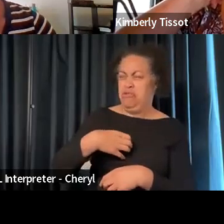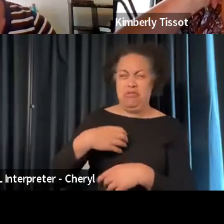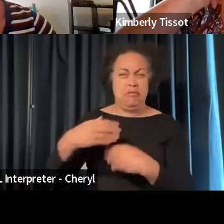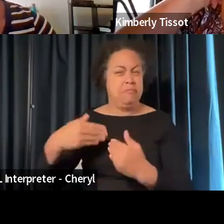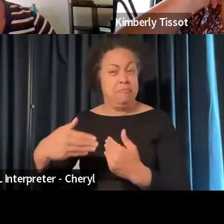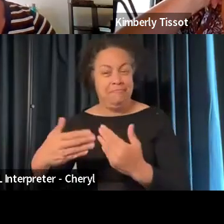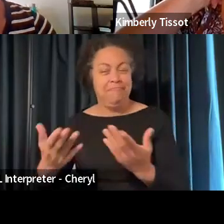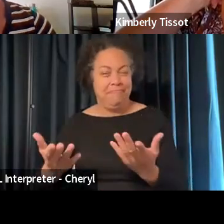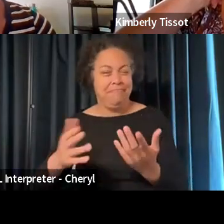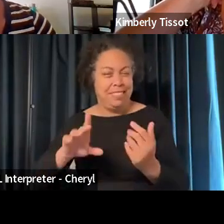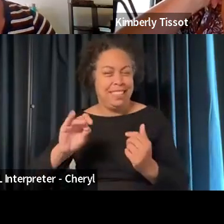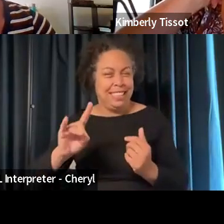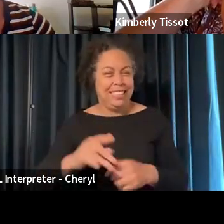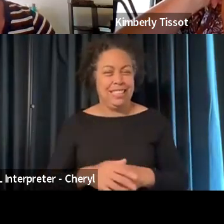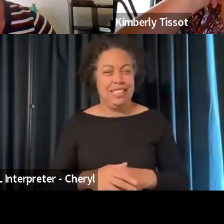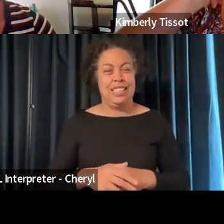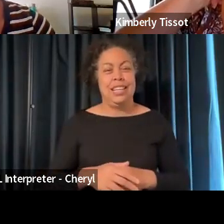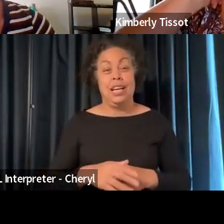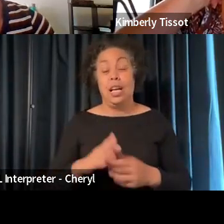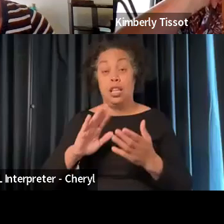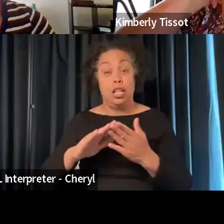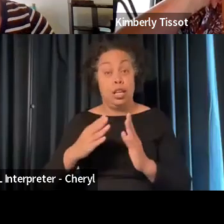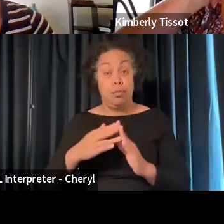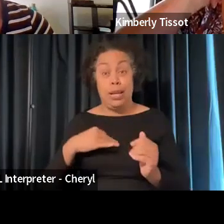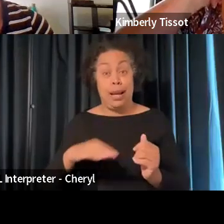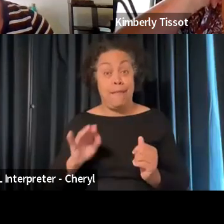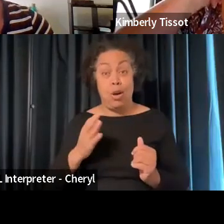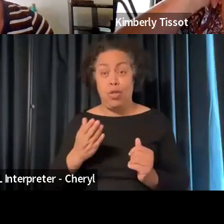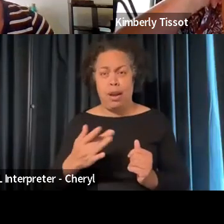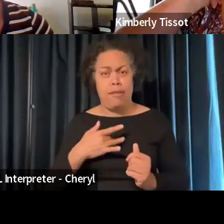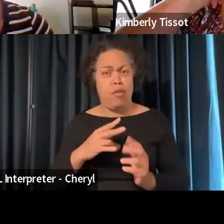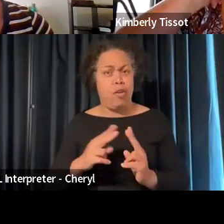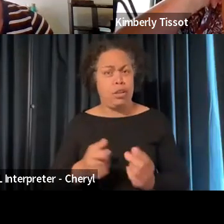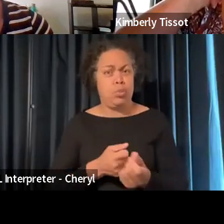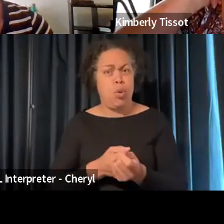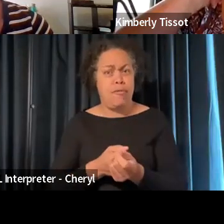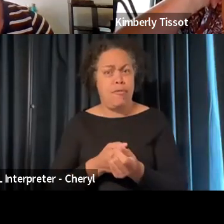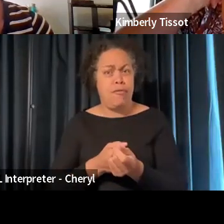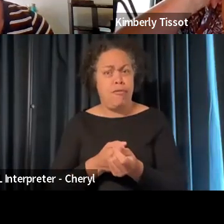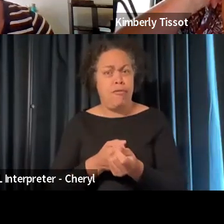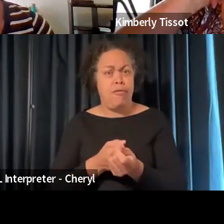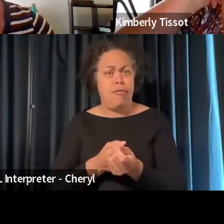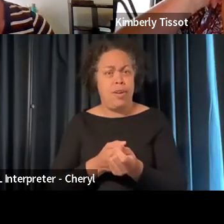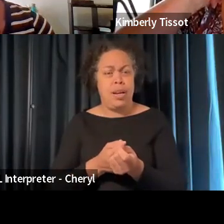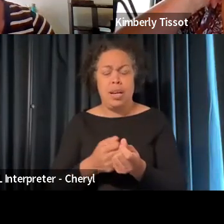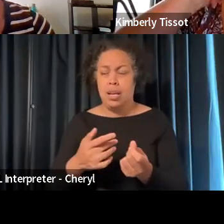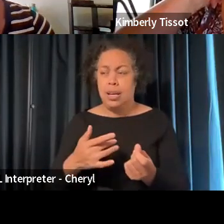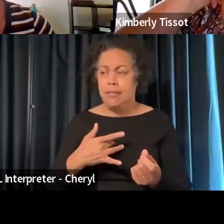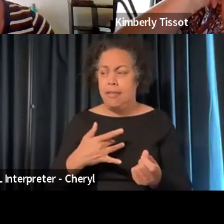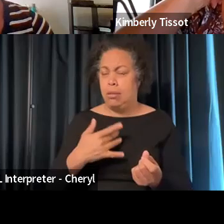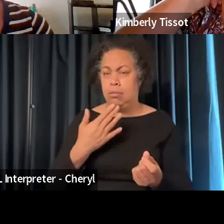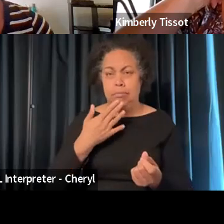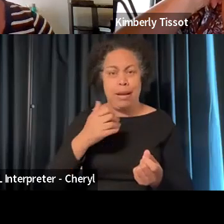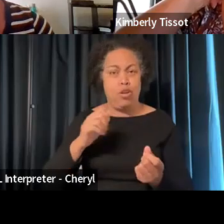And in the community that I found was supportive. I found that I was much better able